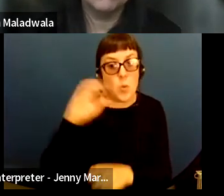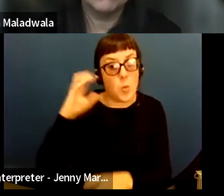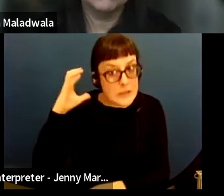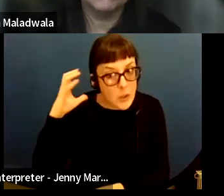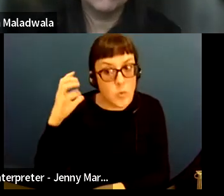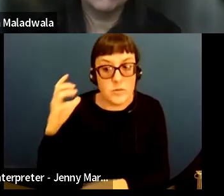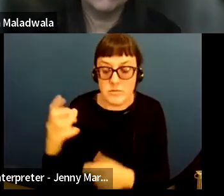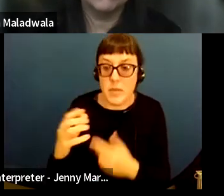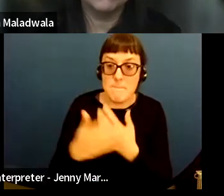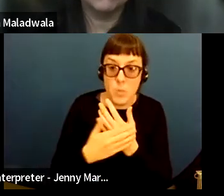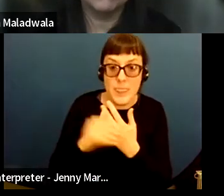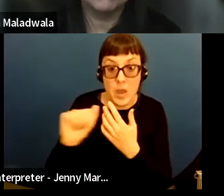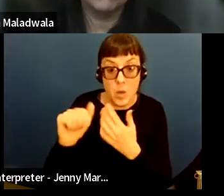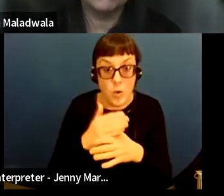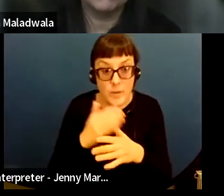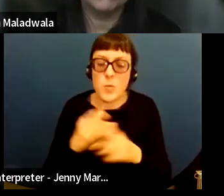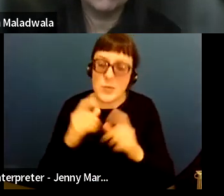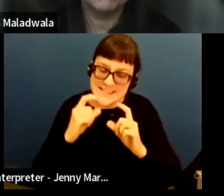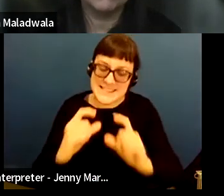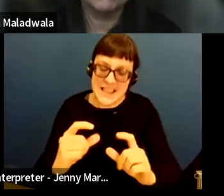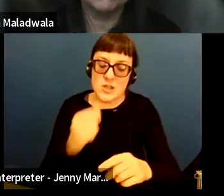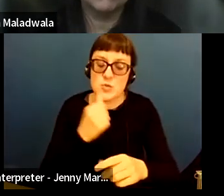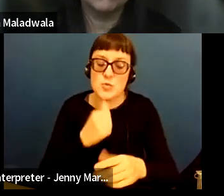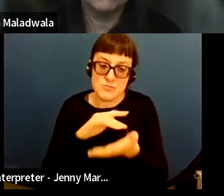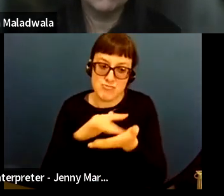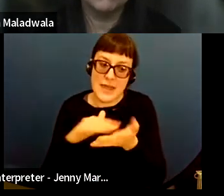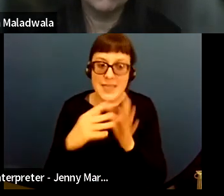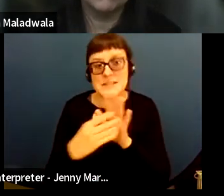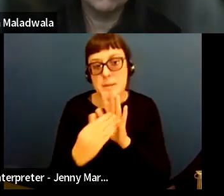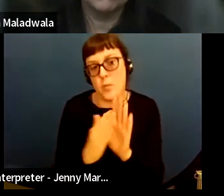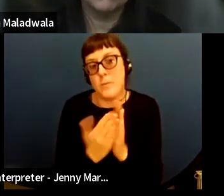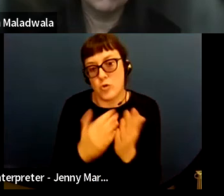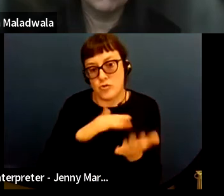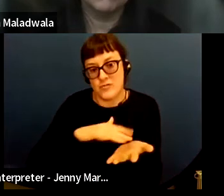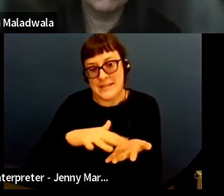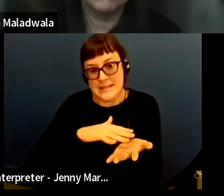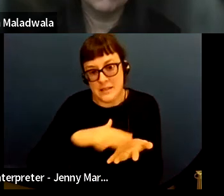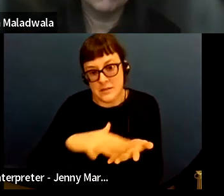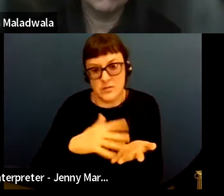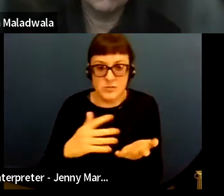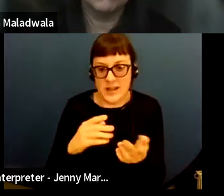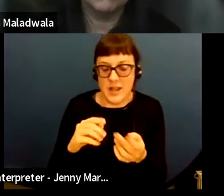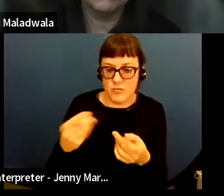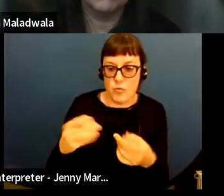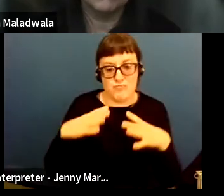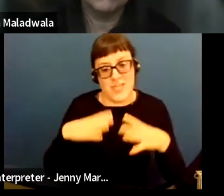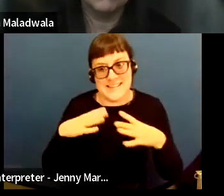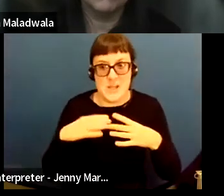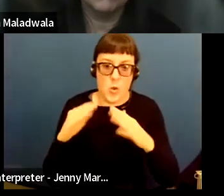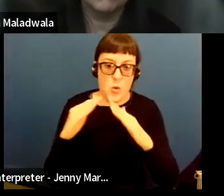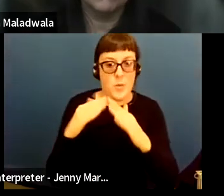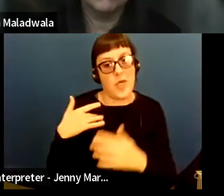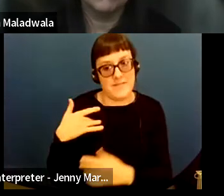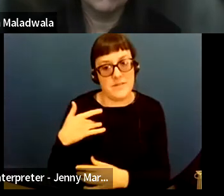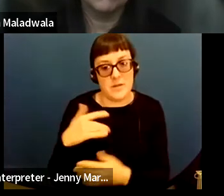maybe much of their work, but they'd always return to Braille, for example, to read books, novels or relaxation. So